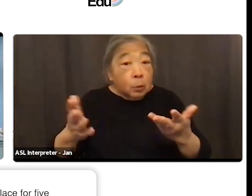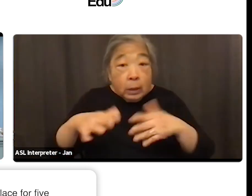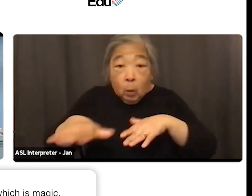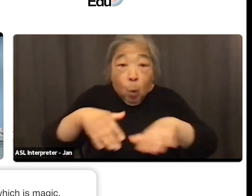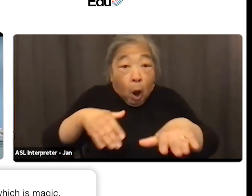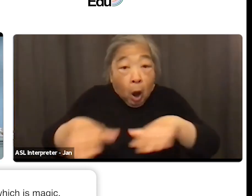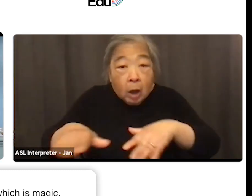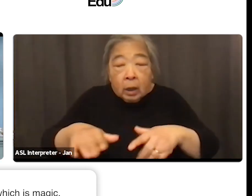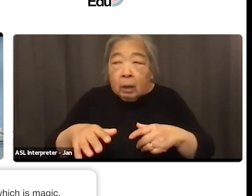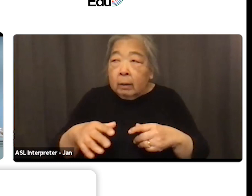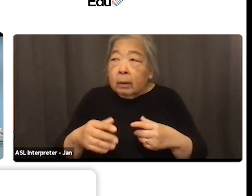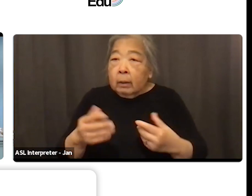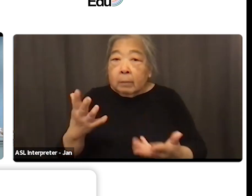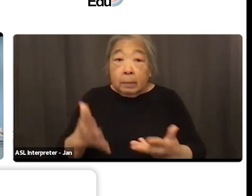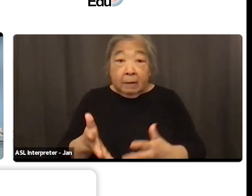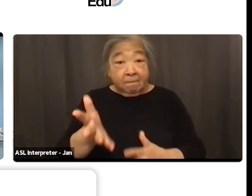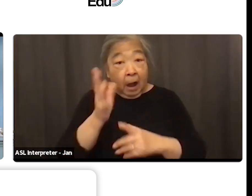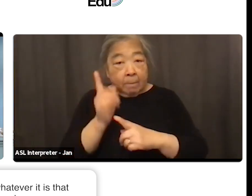place for 5 minutes, which is magic.